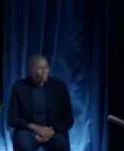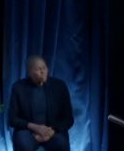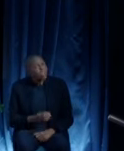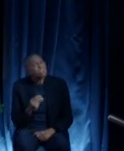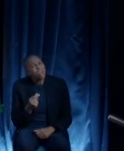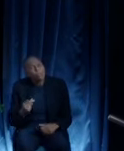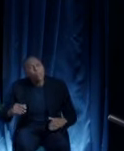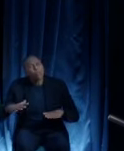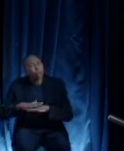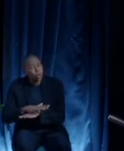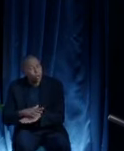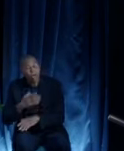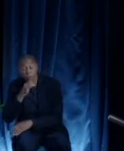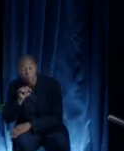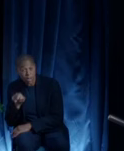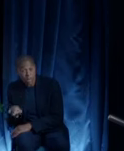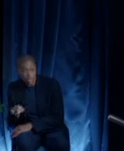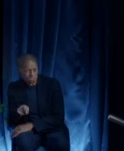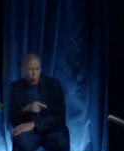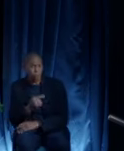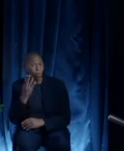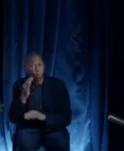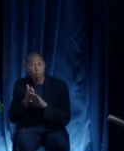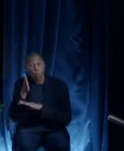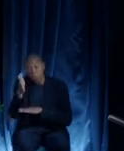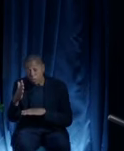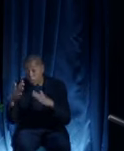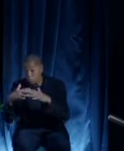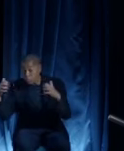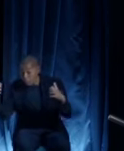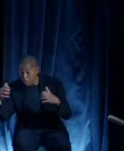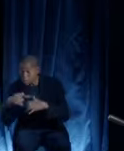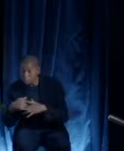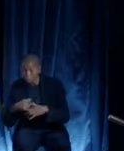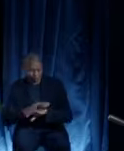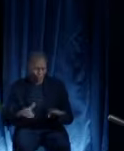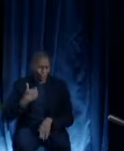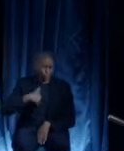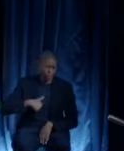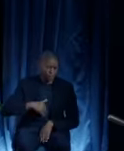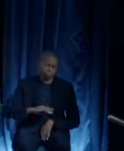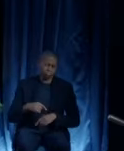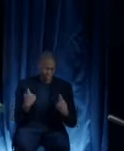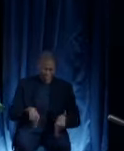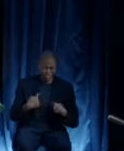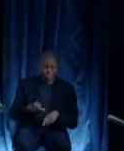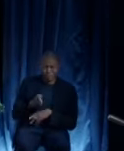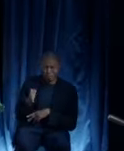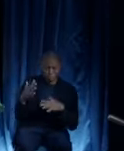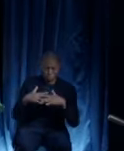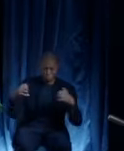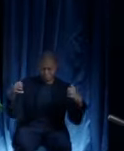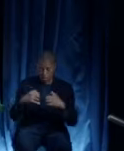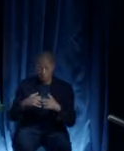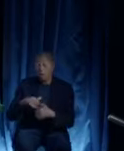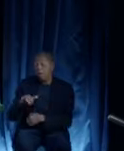men, not for women. Women don't sit in Parliament as MPs, and they didn't sit in the House of Lords. For men, yes,